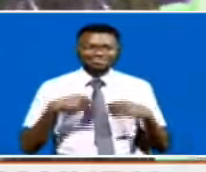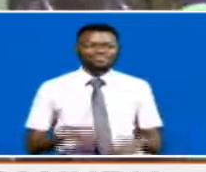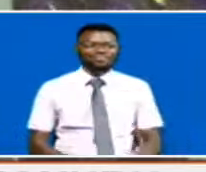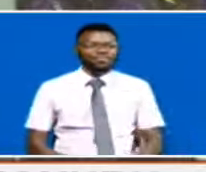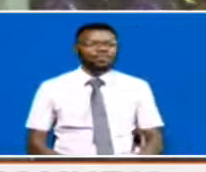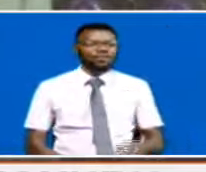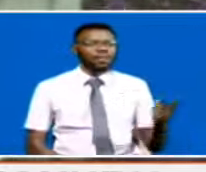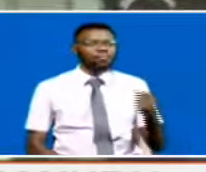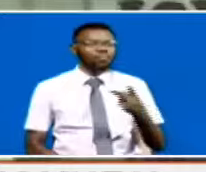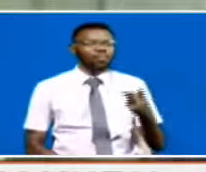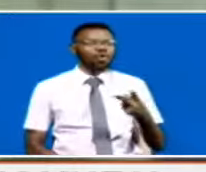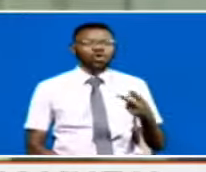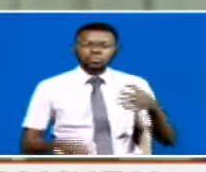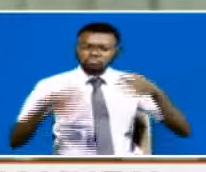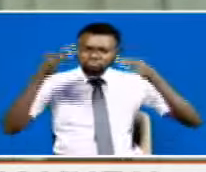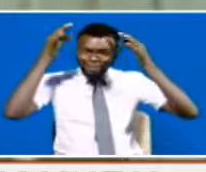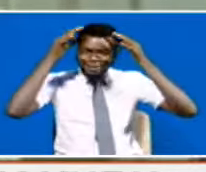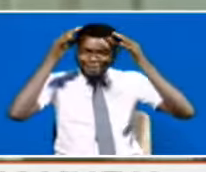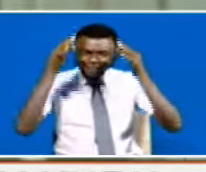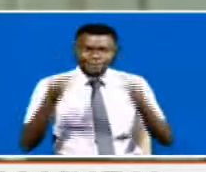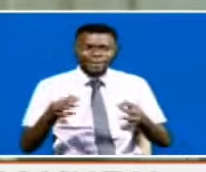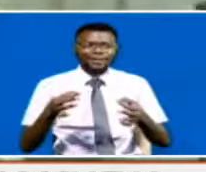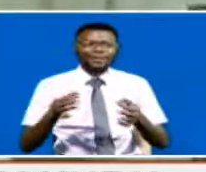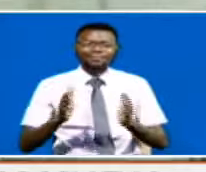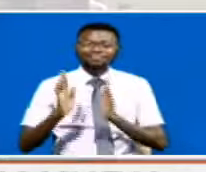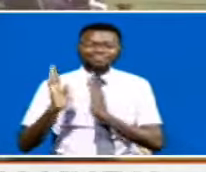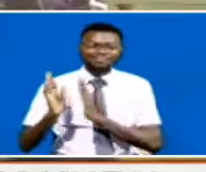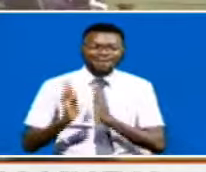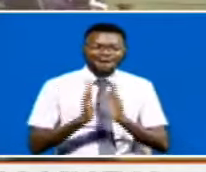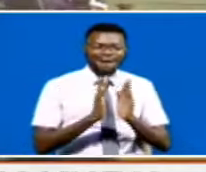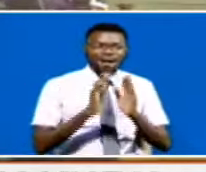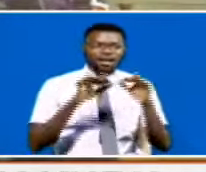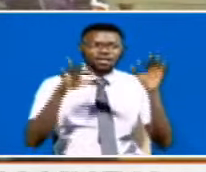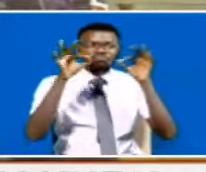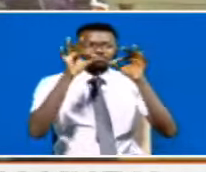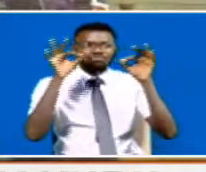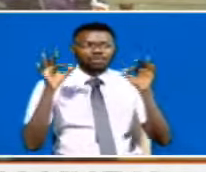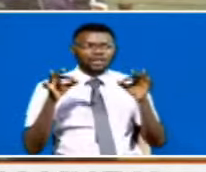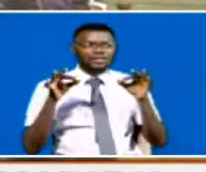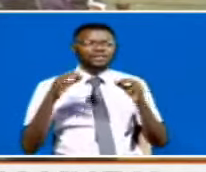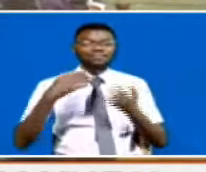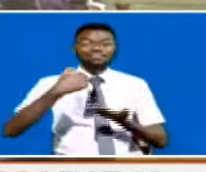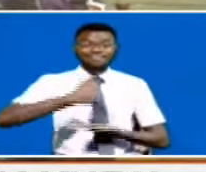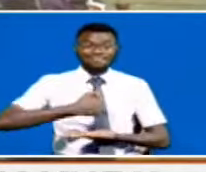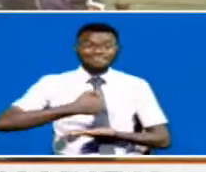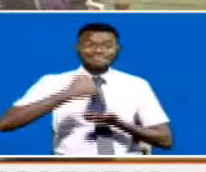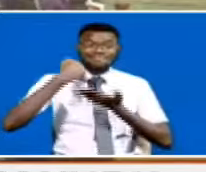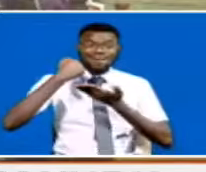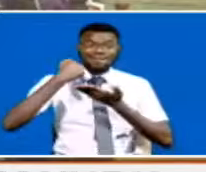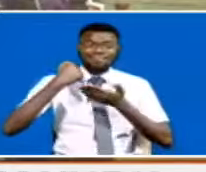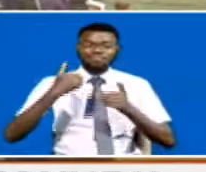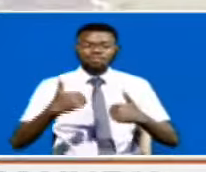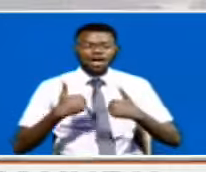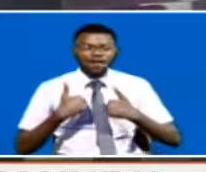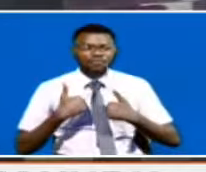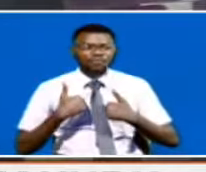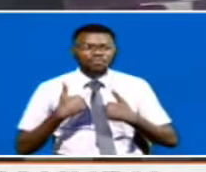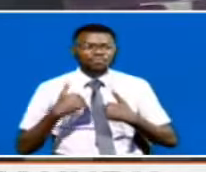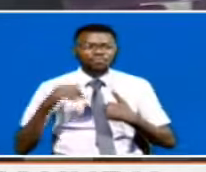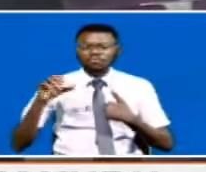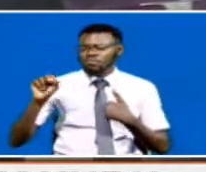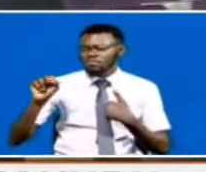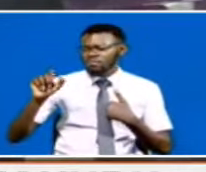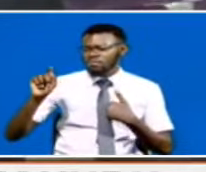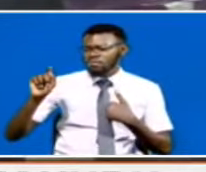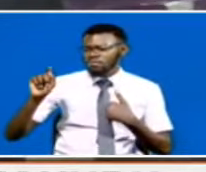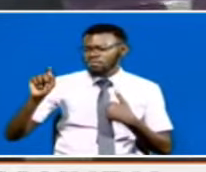two embarked on formalizing their relationship and organizing a wedding which had a humbling budget. To Stephen, the wedding was a